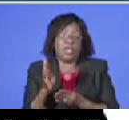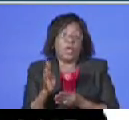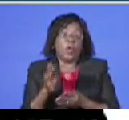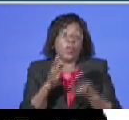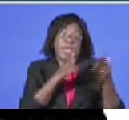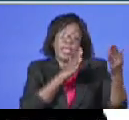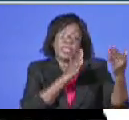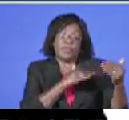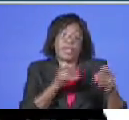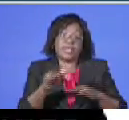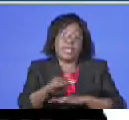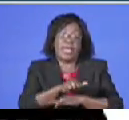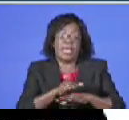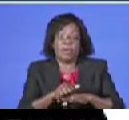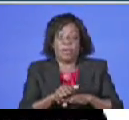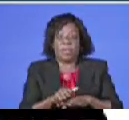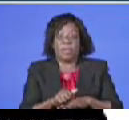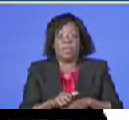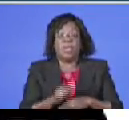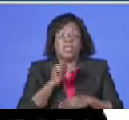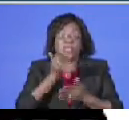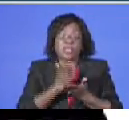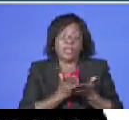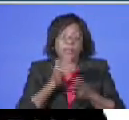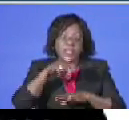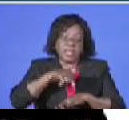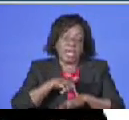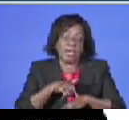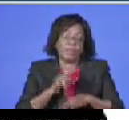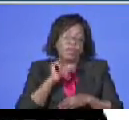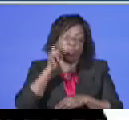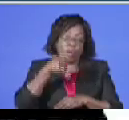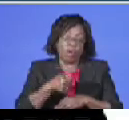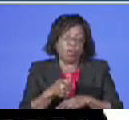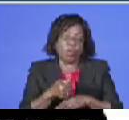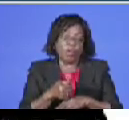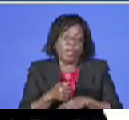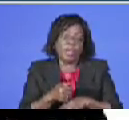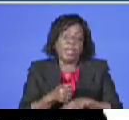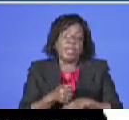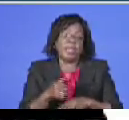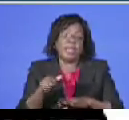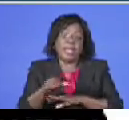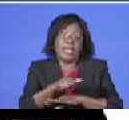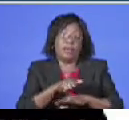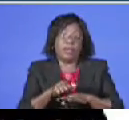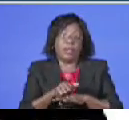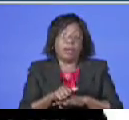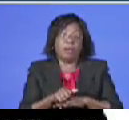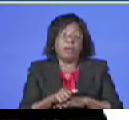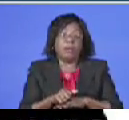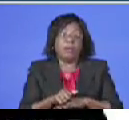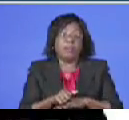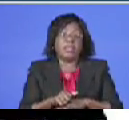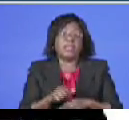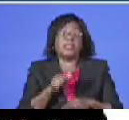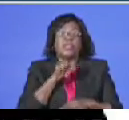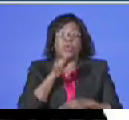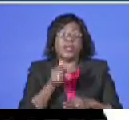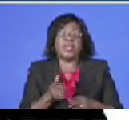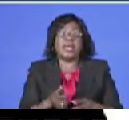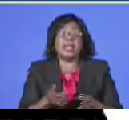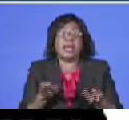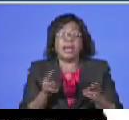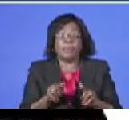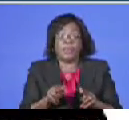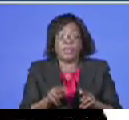to develop. Sometime tomorrow, we can get a closed circulation somewhere in the vicinity of the northwest Bahamas. That has not yet happened.